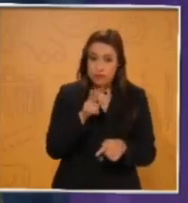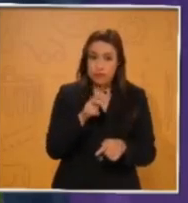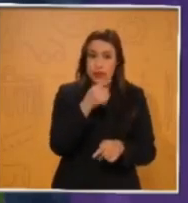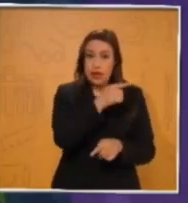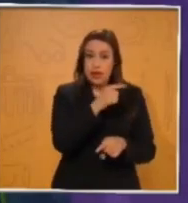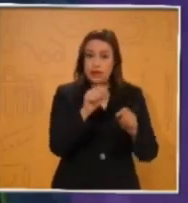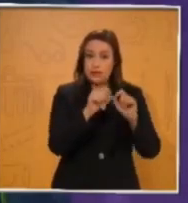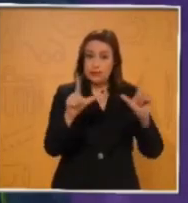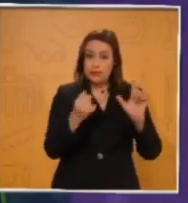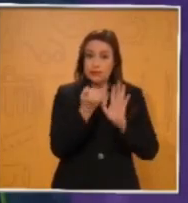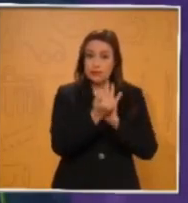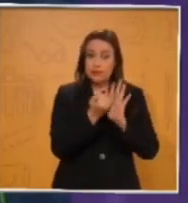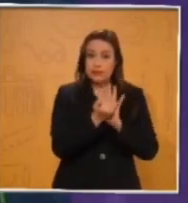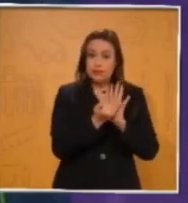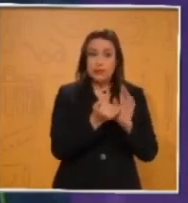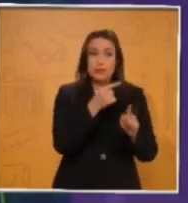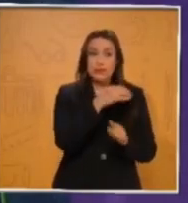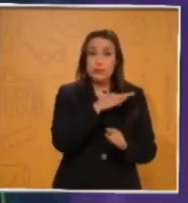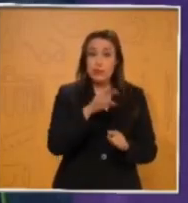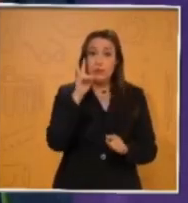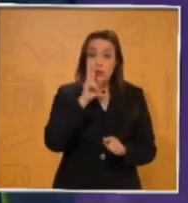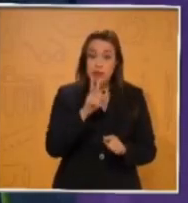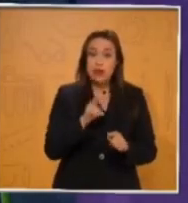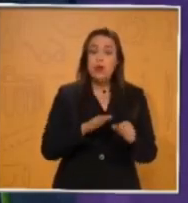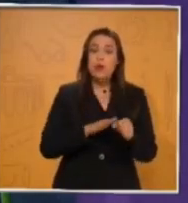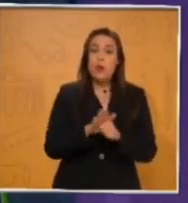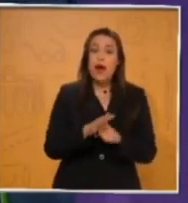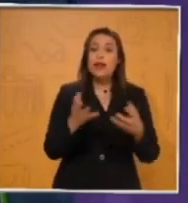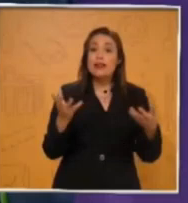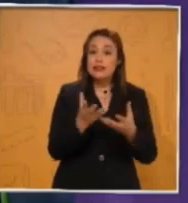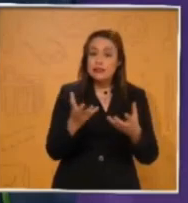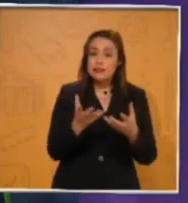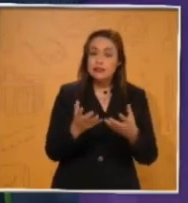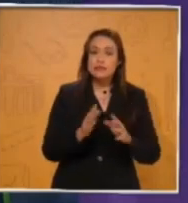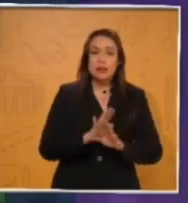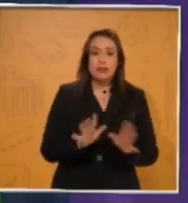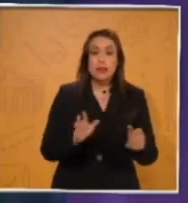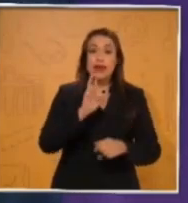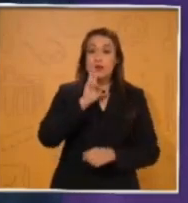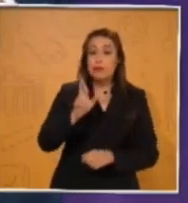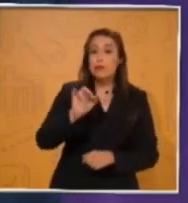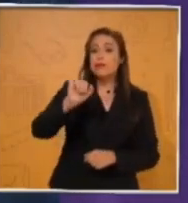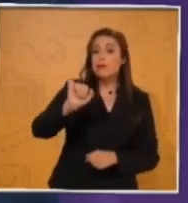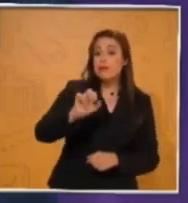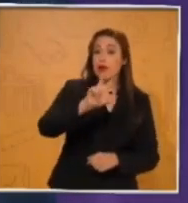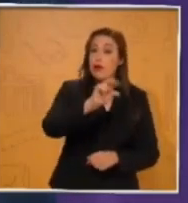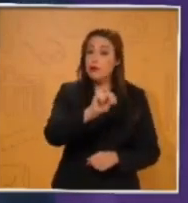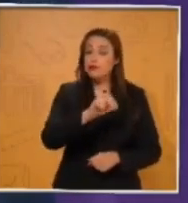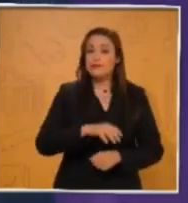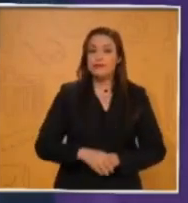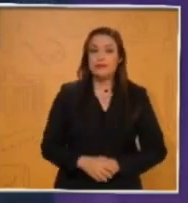image, we can have the action. This is just to respond, yes or not.